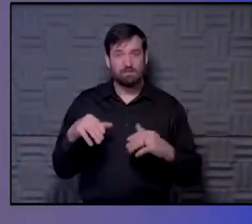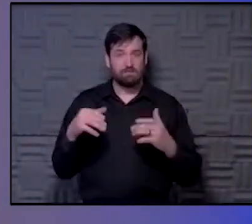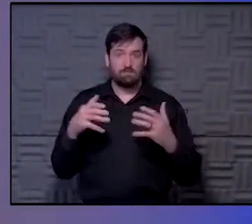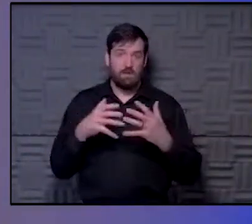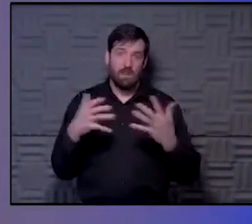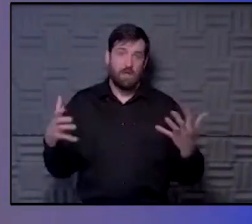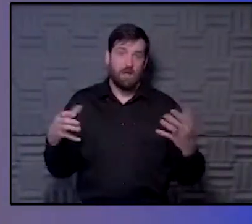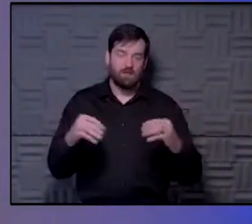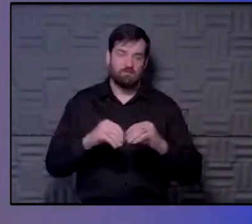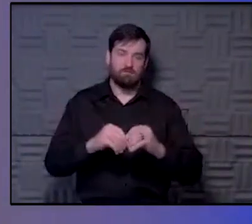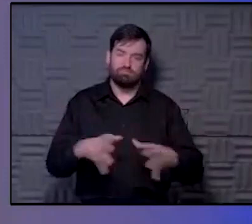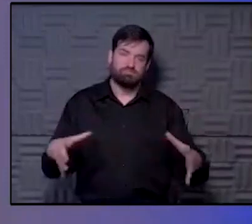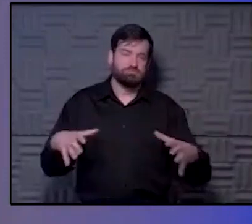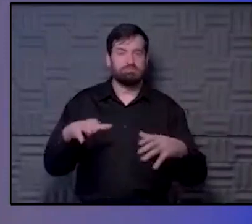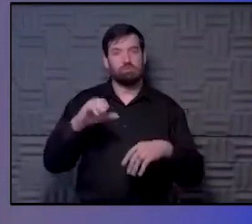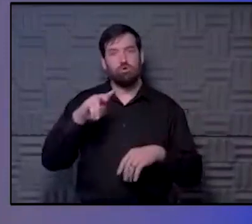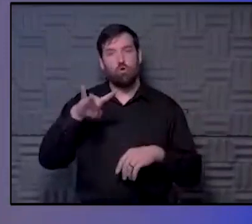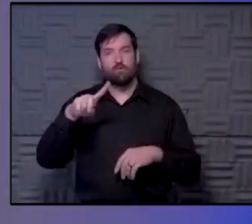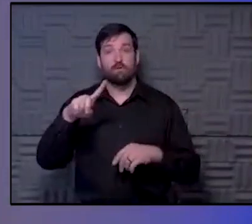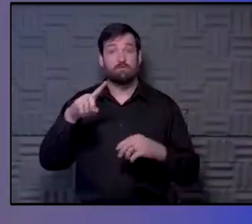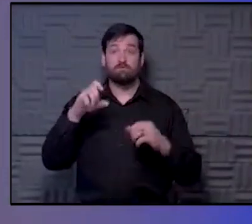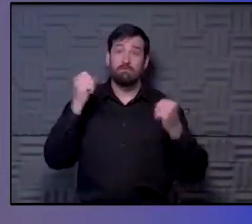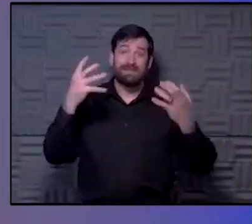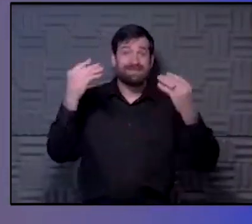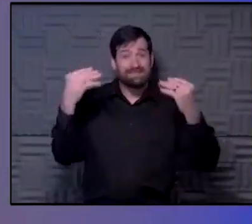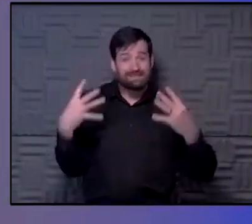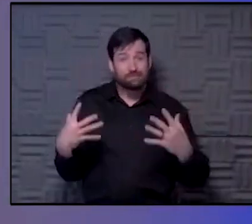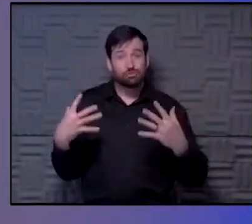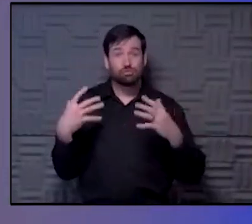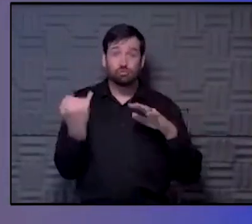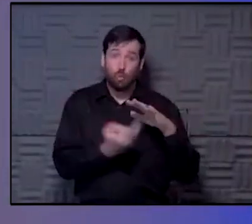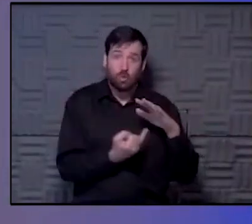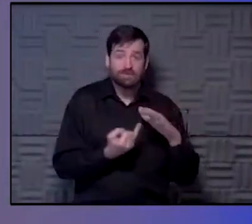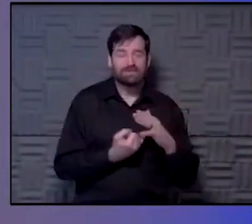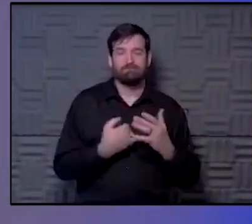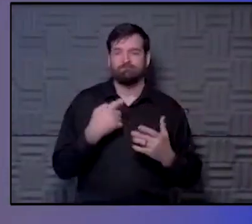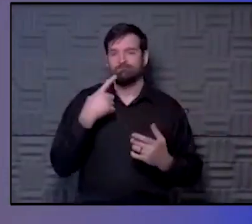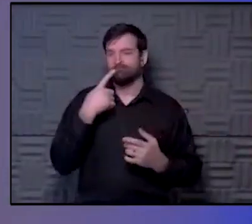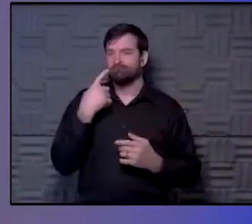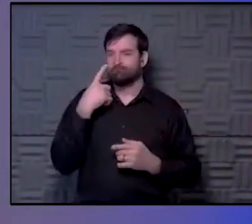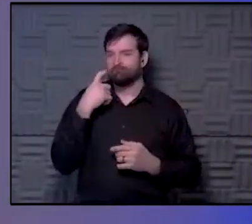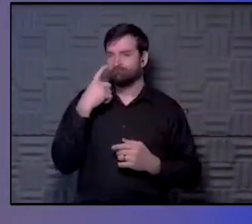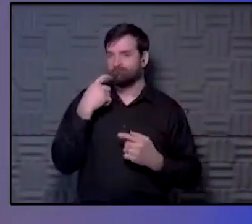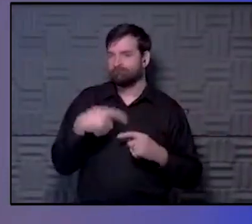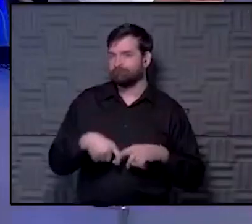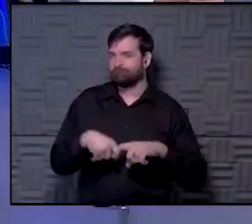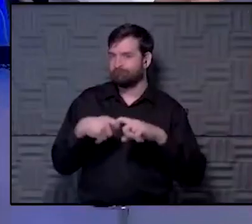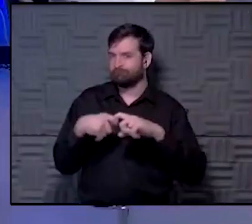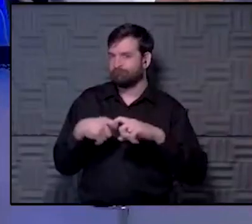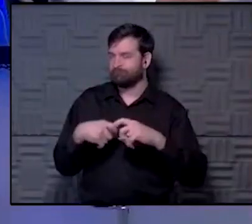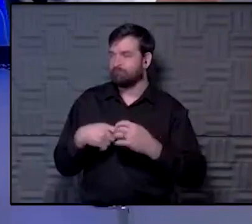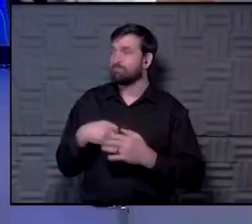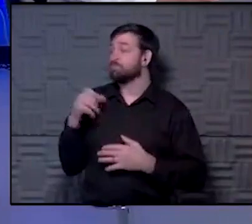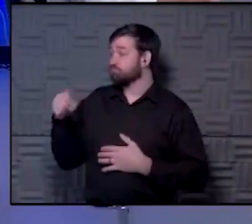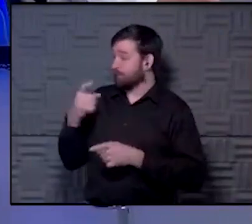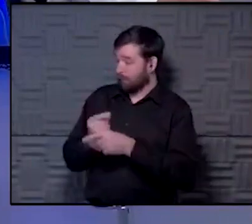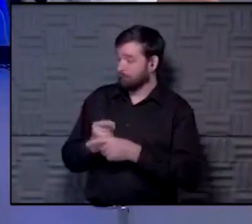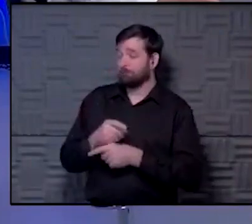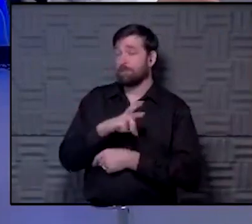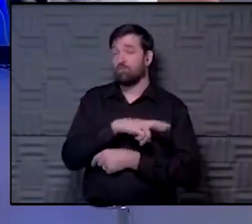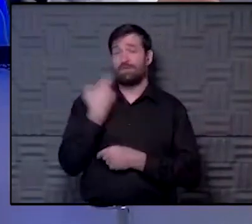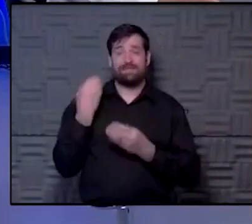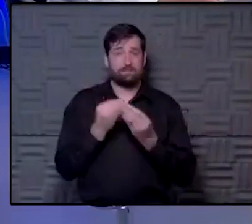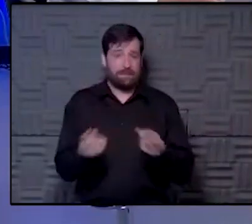lots of outbreaks in schools and lots of teachers in quarantine, you might want to put it off for a little while. And that's a great reminder that this is all about risk mitigation.